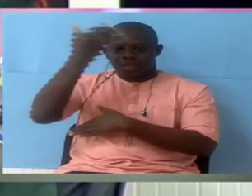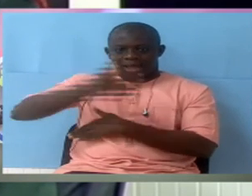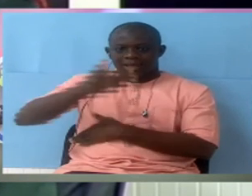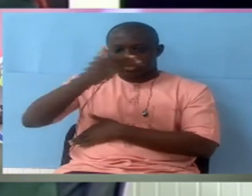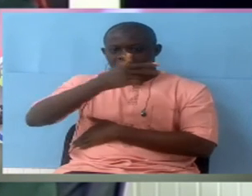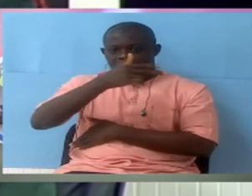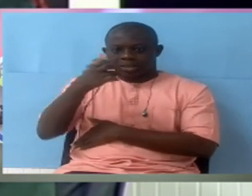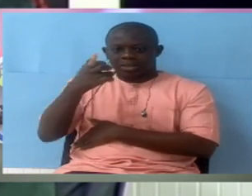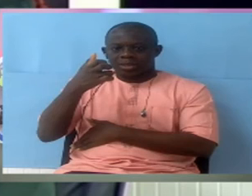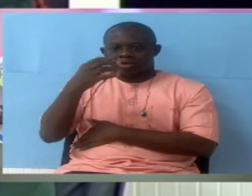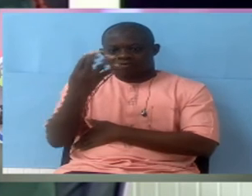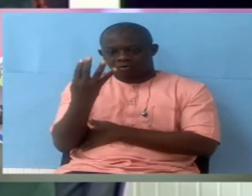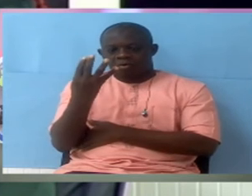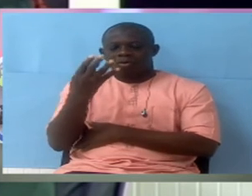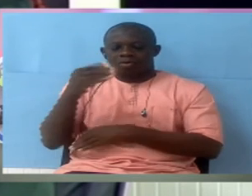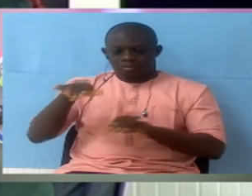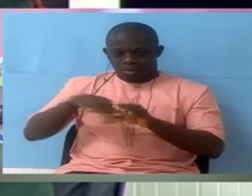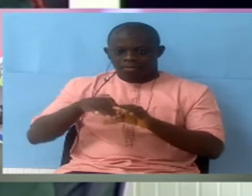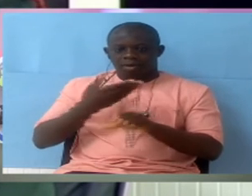1984.